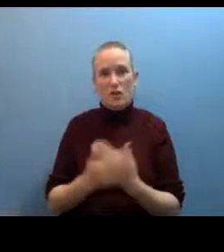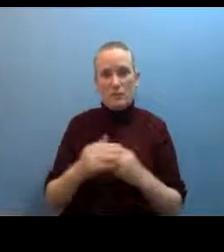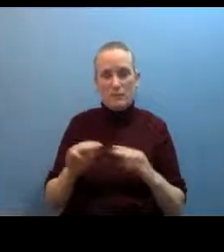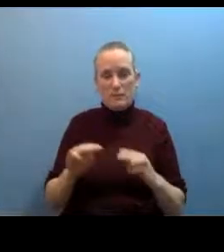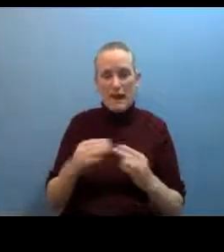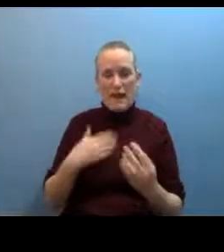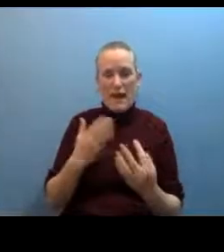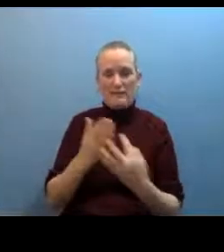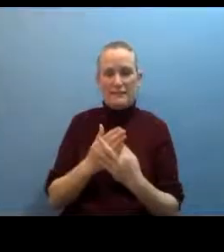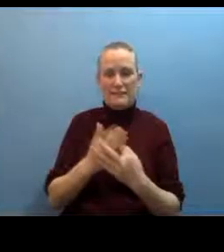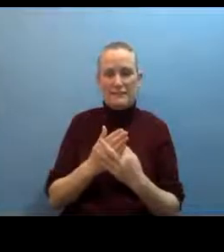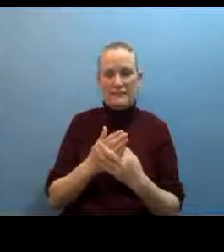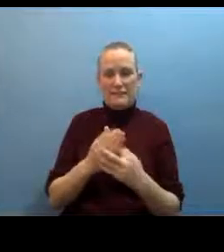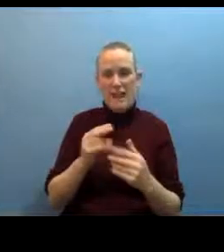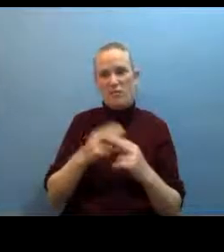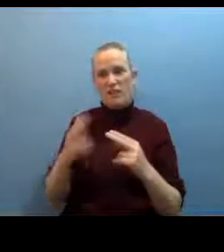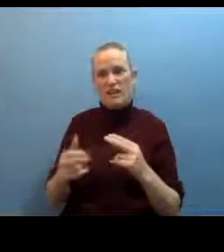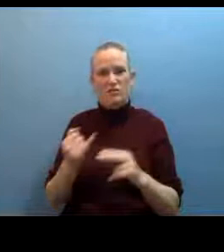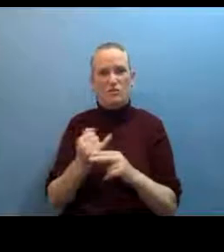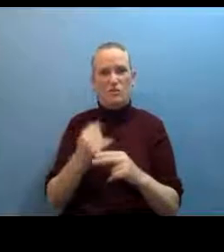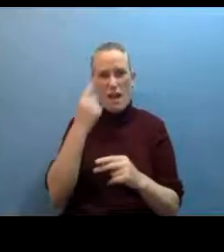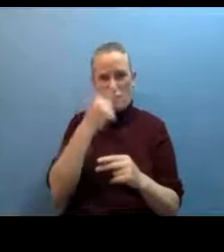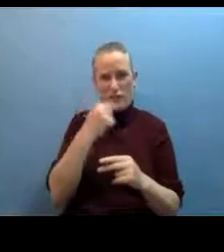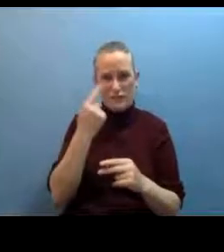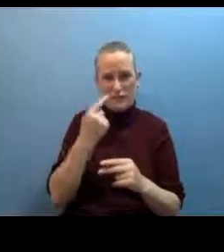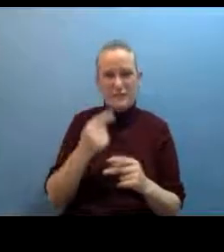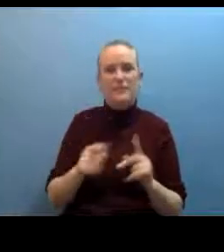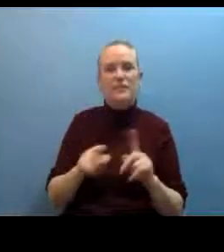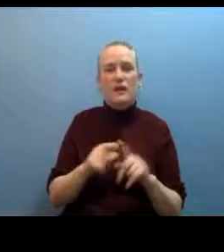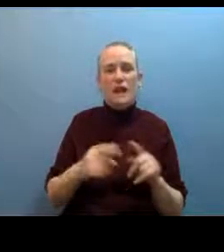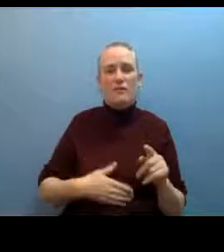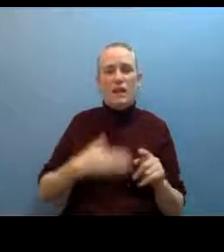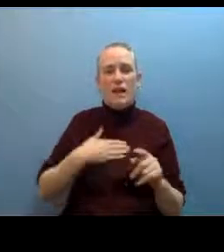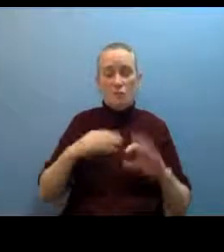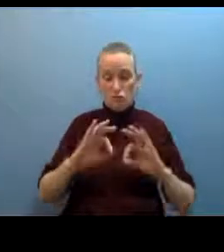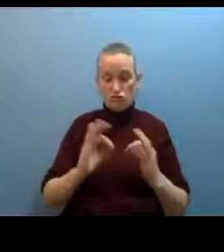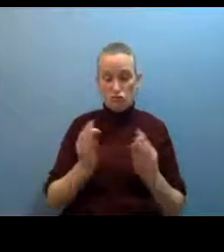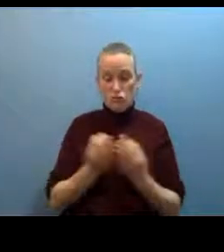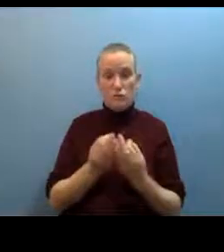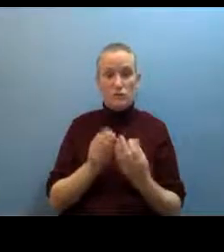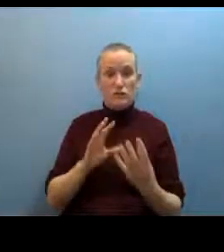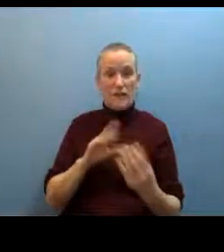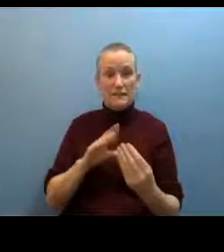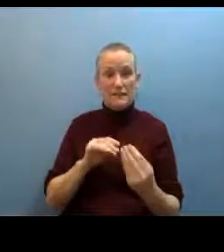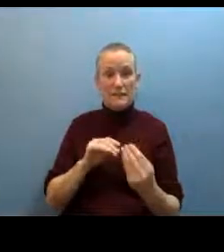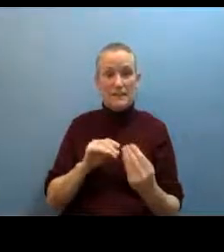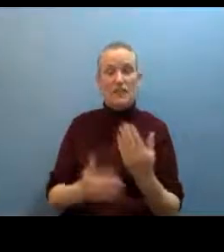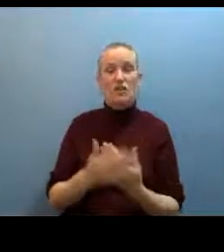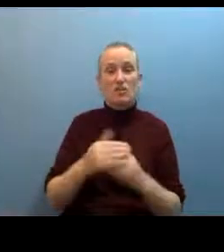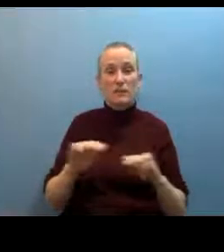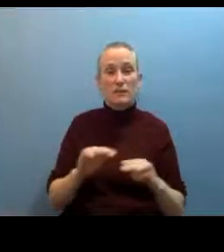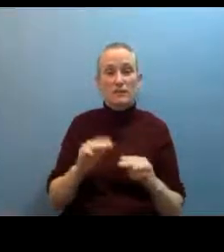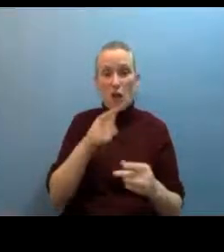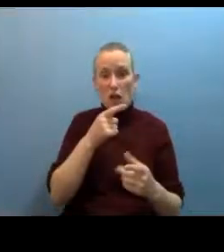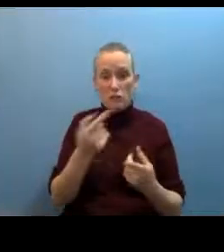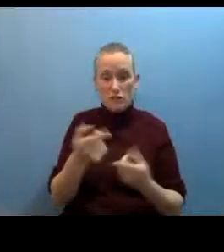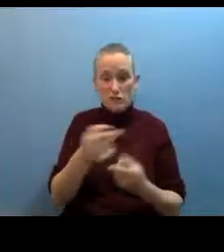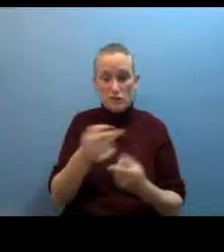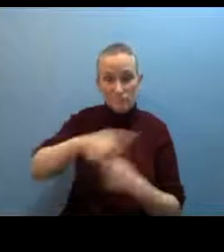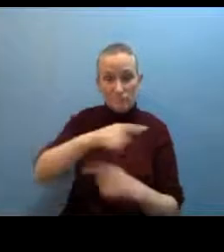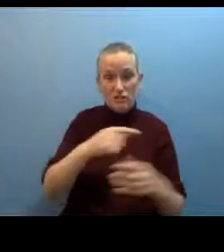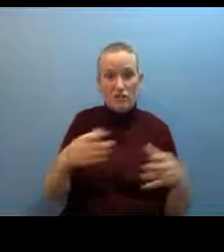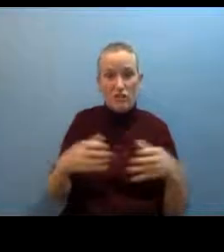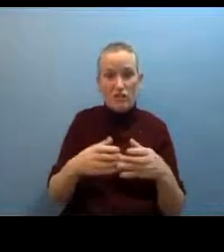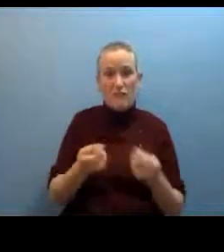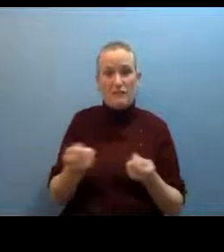hours. And we also run live group chats where young people can talk to each other, and it's facilitated by a Jigsaw clinician. So just wanted